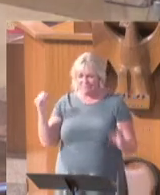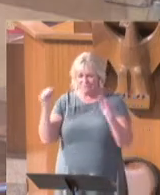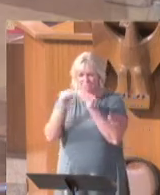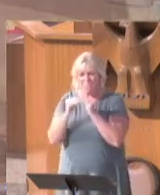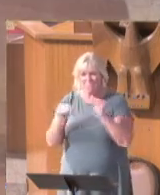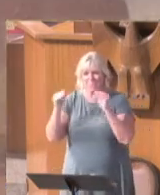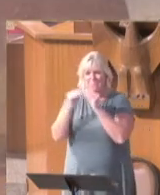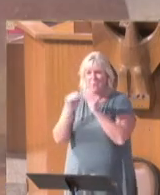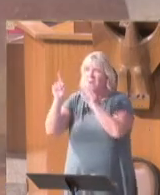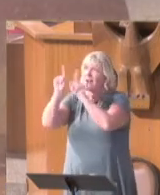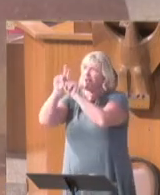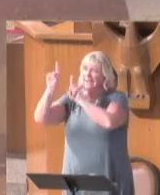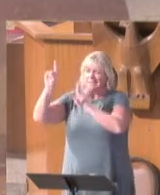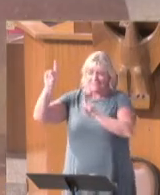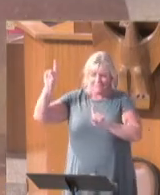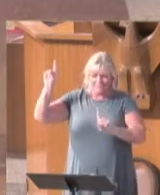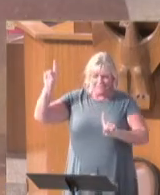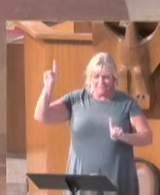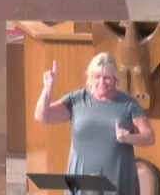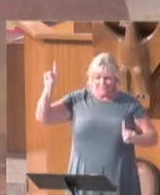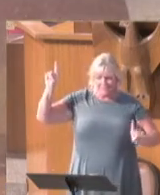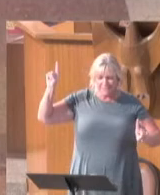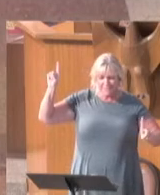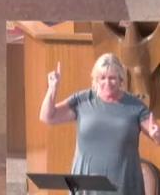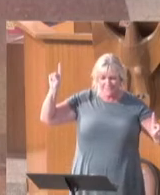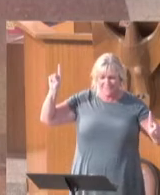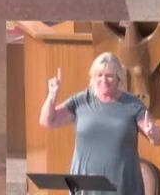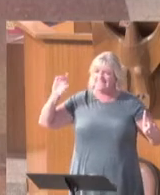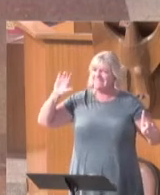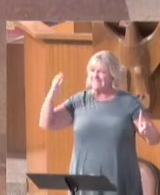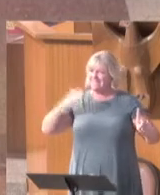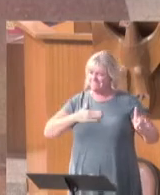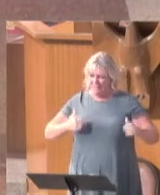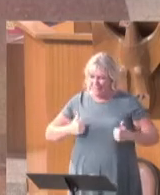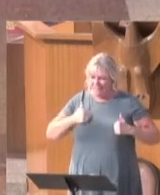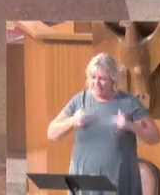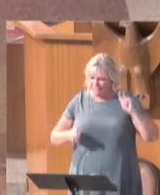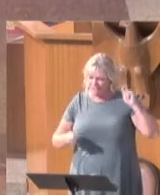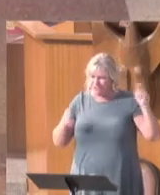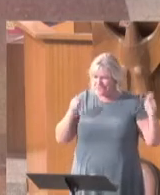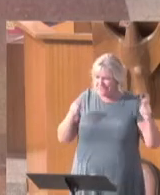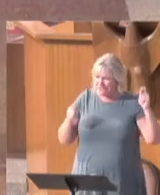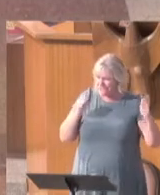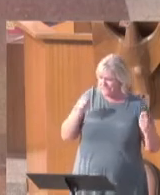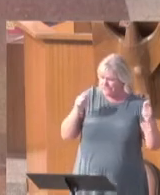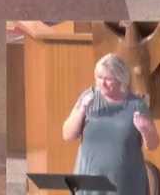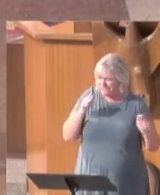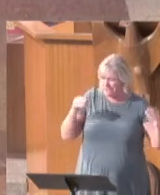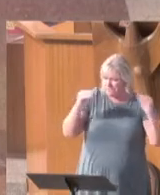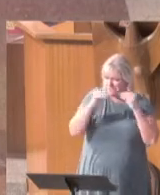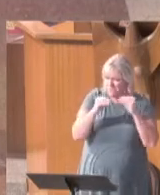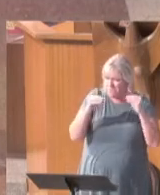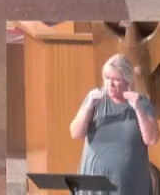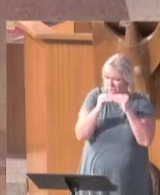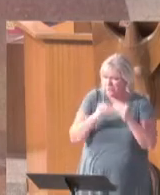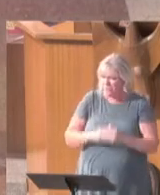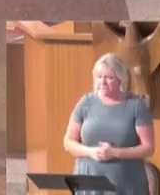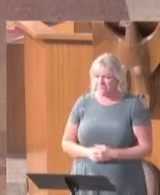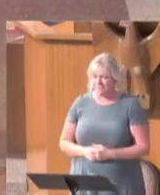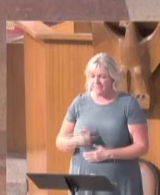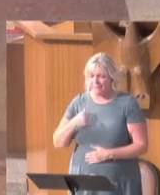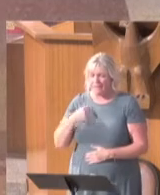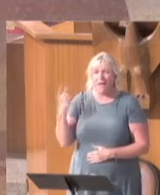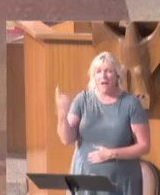pull away, the more things tend to change. I'm